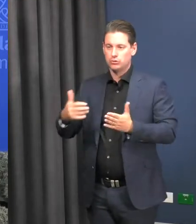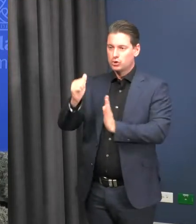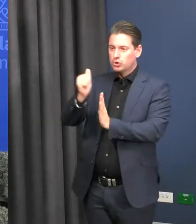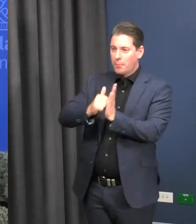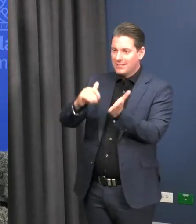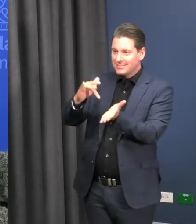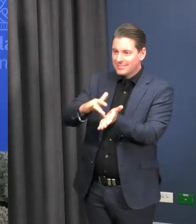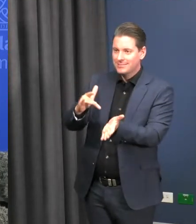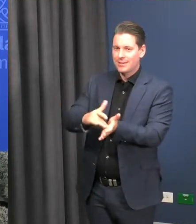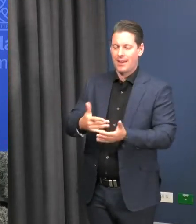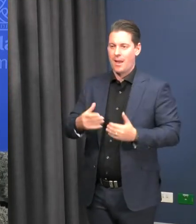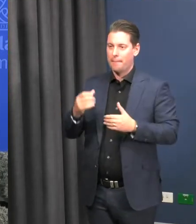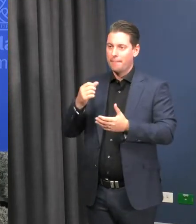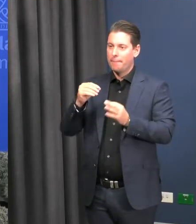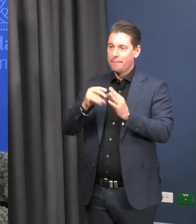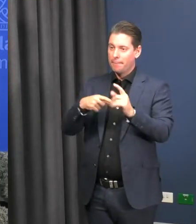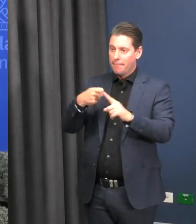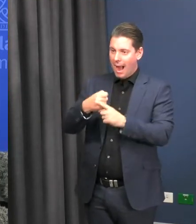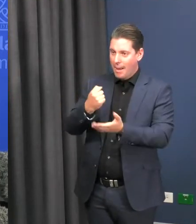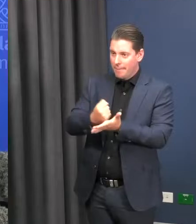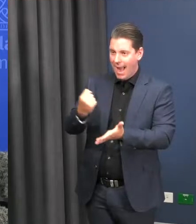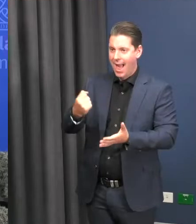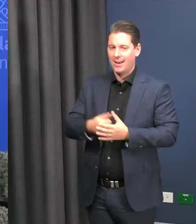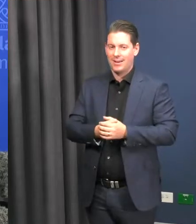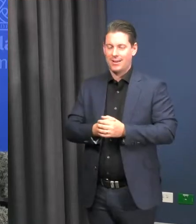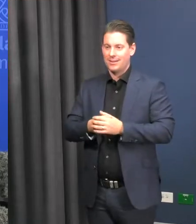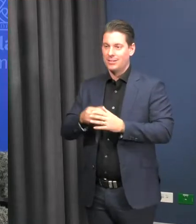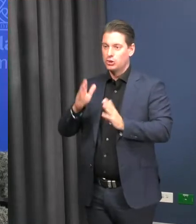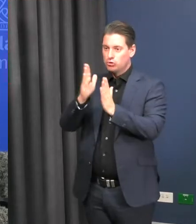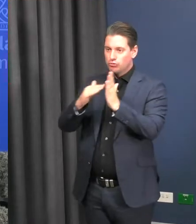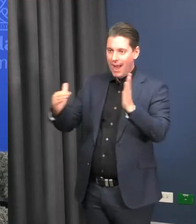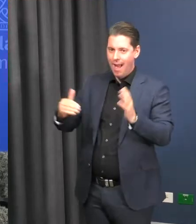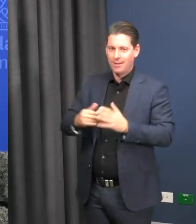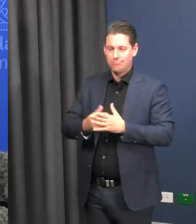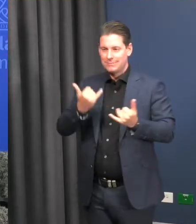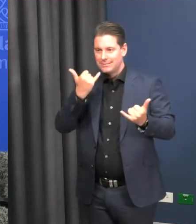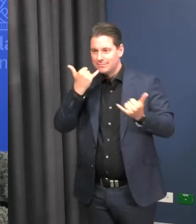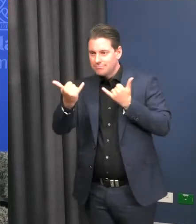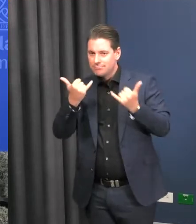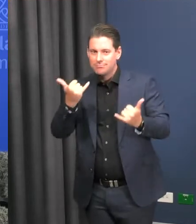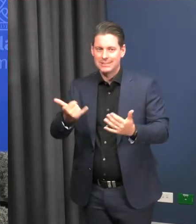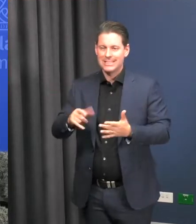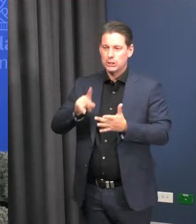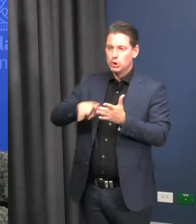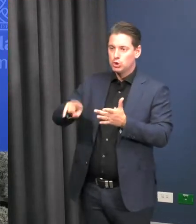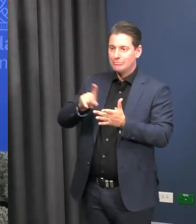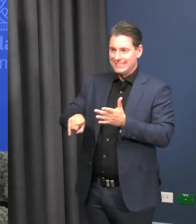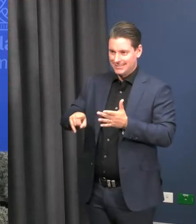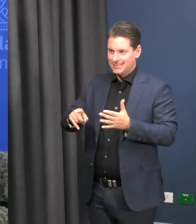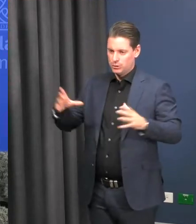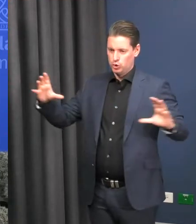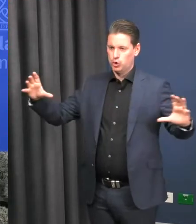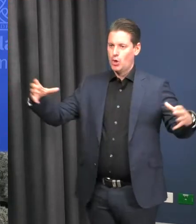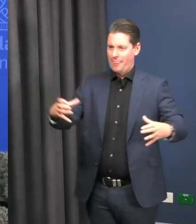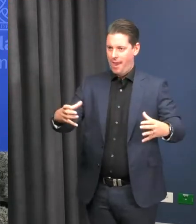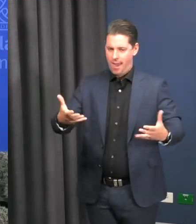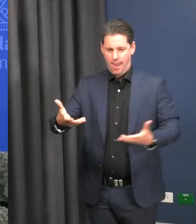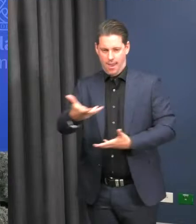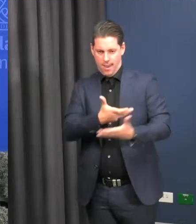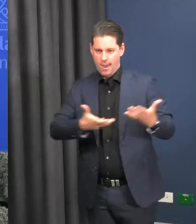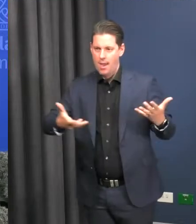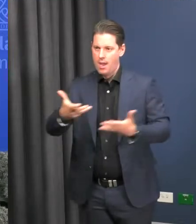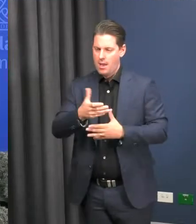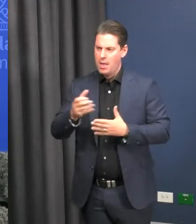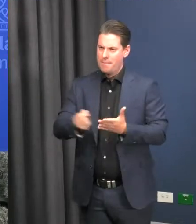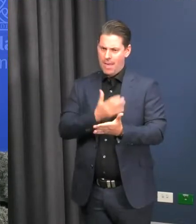supermarkets, banking and freight companies, telcos, insurance companies, all together as well, to ensure that there is a